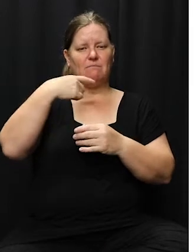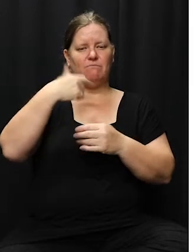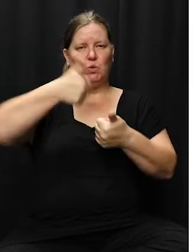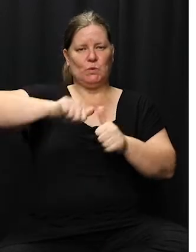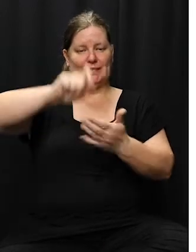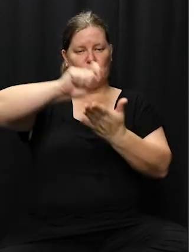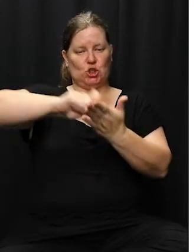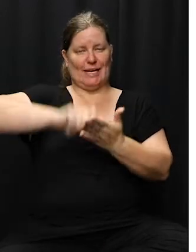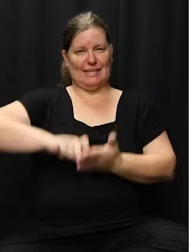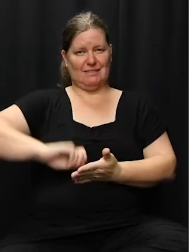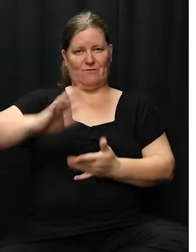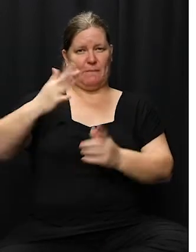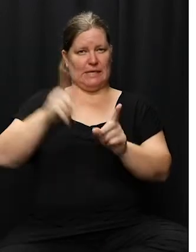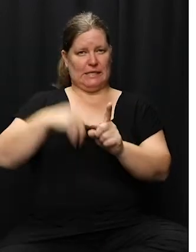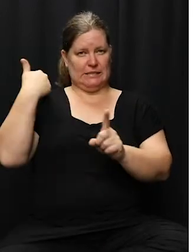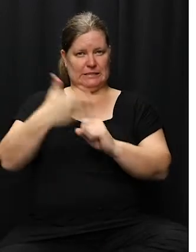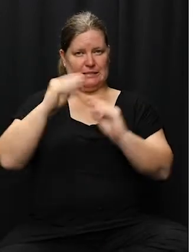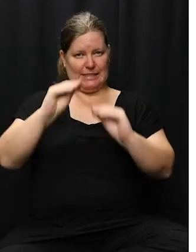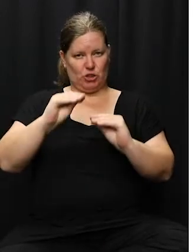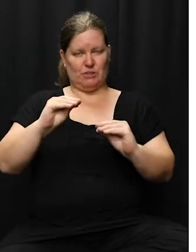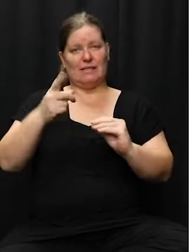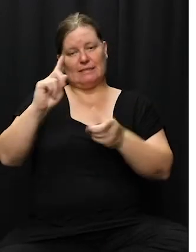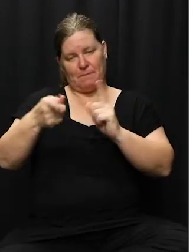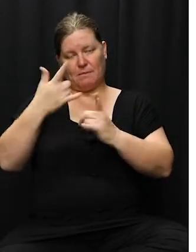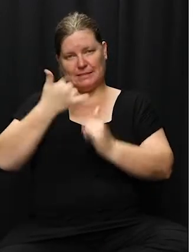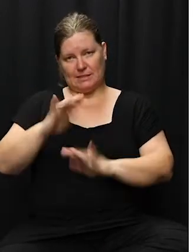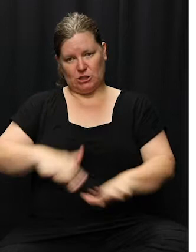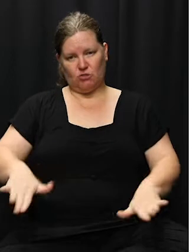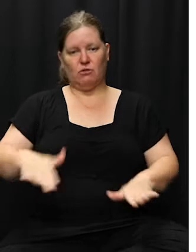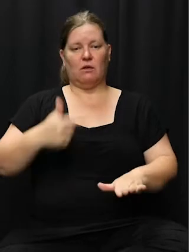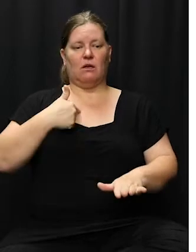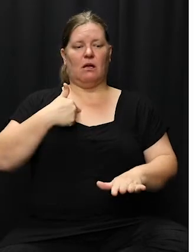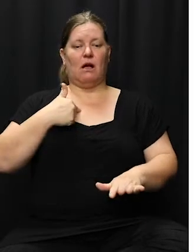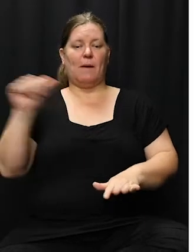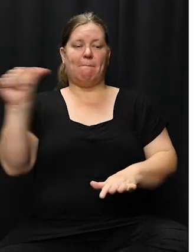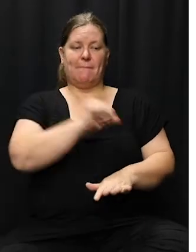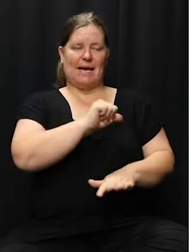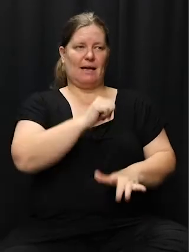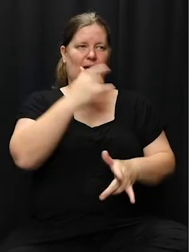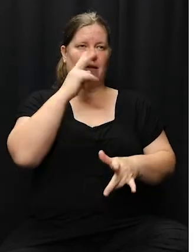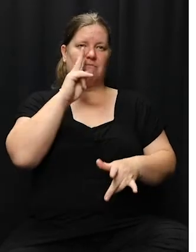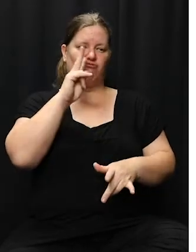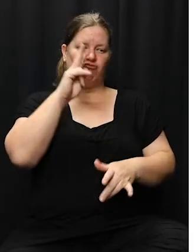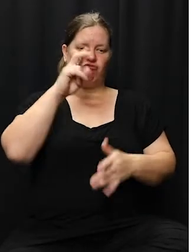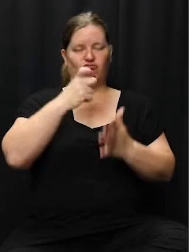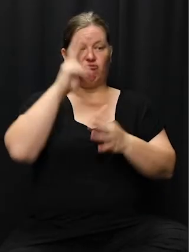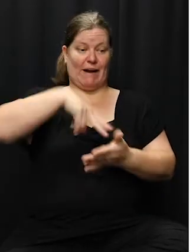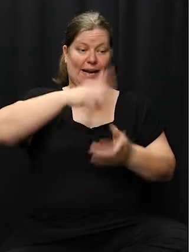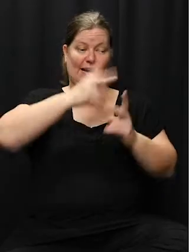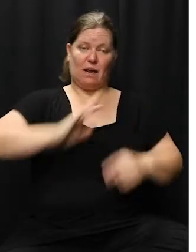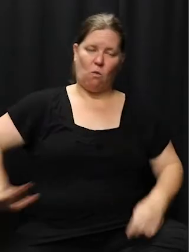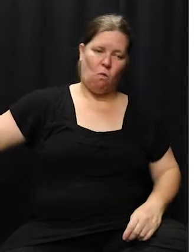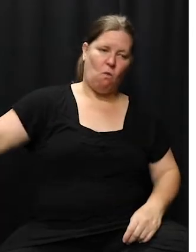I used to use a checklist for many years for children, I went back and I thought, okay, I read